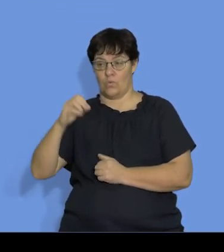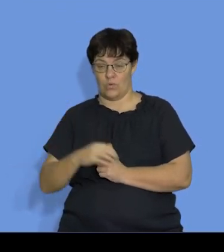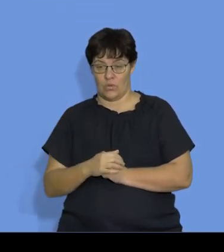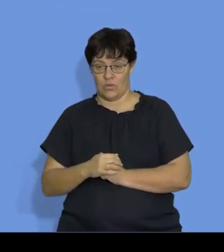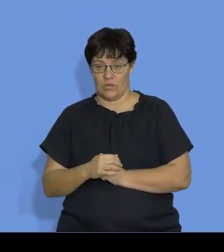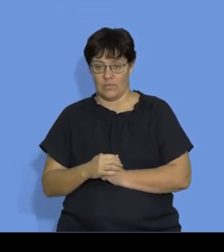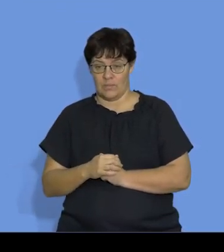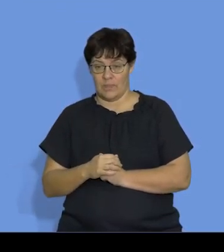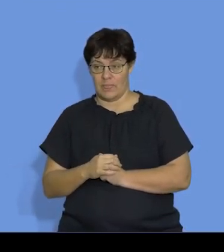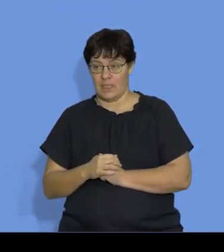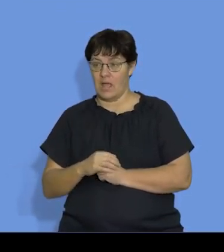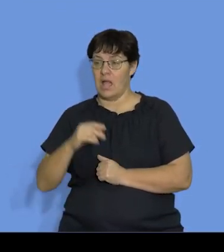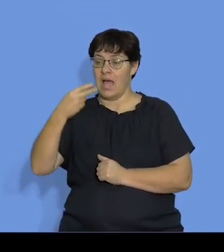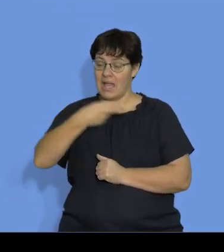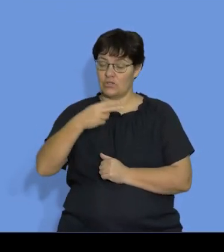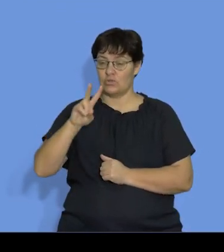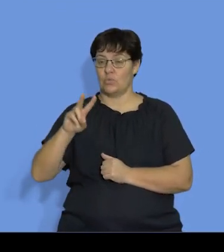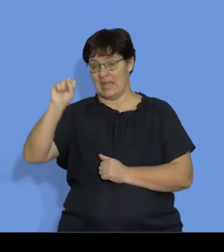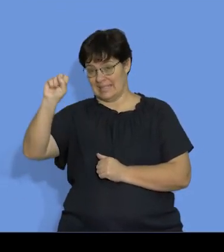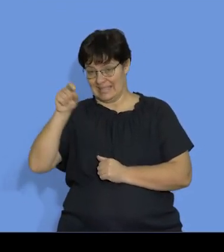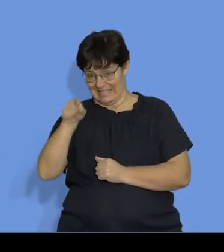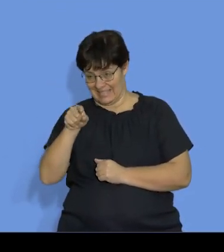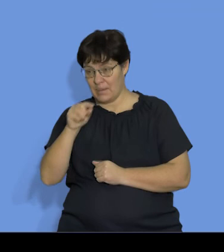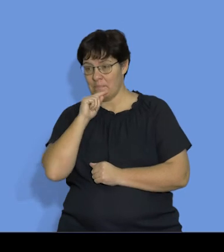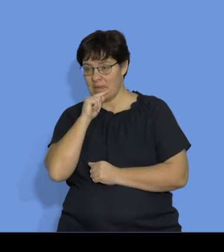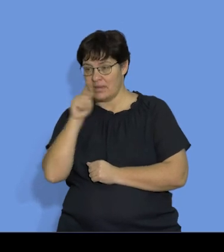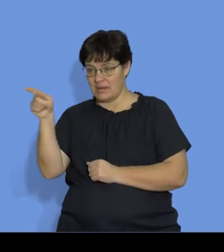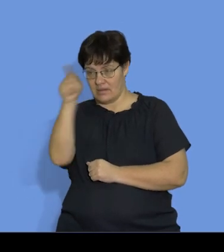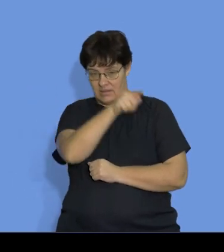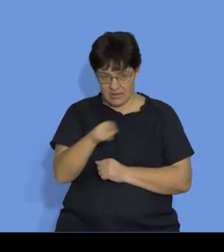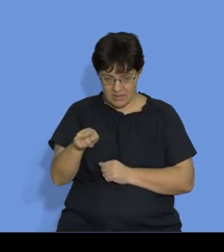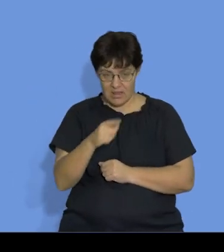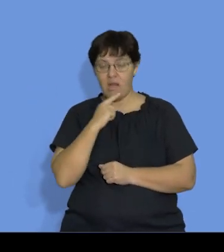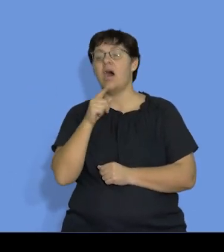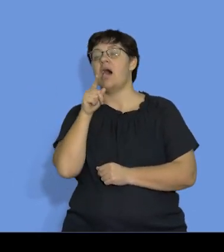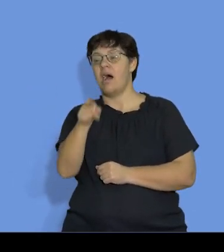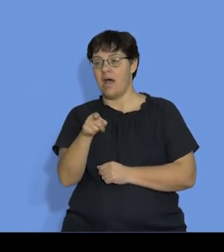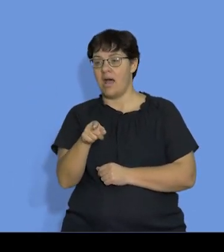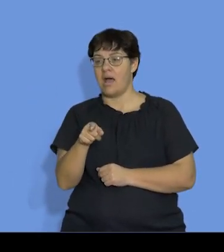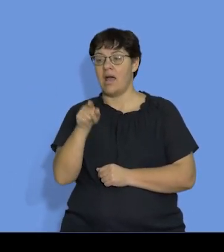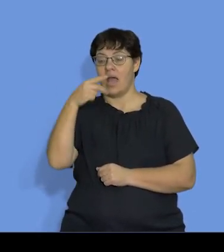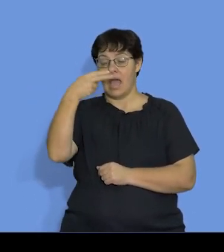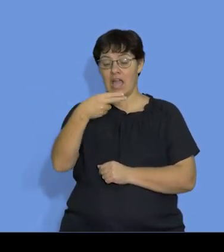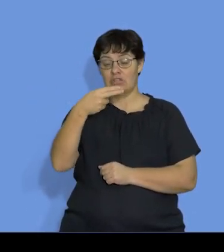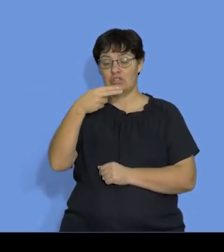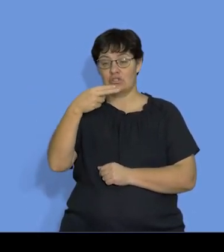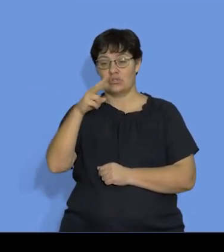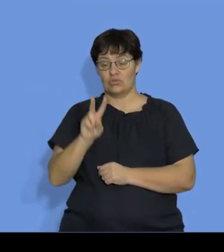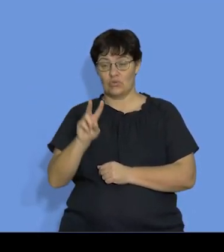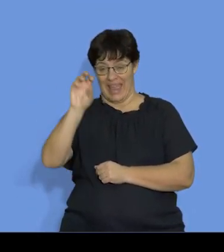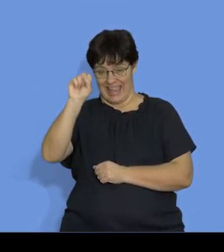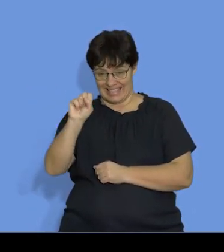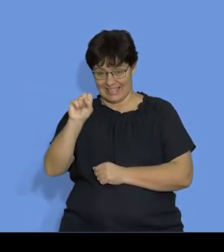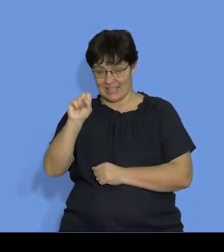if we go that way, we are able to say, okay, hydrogen sulfide is actually our